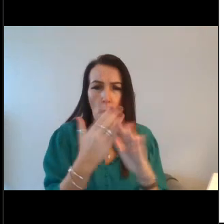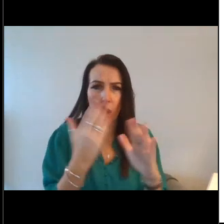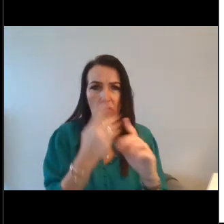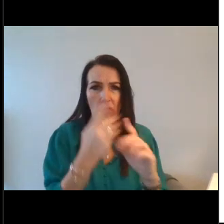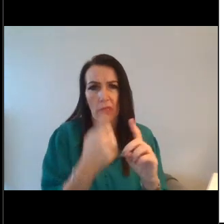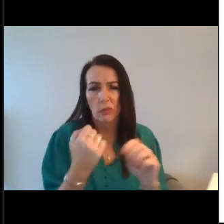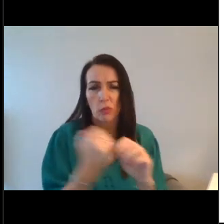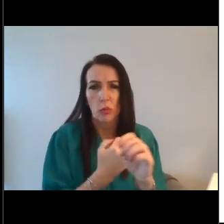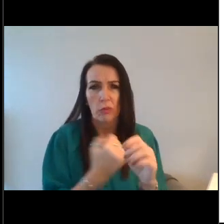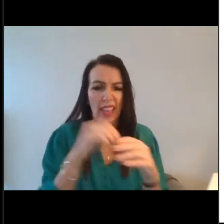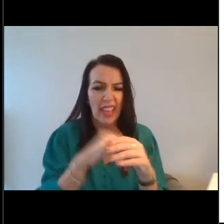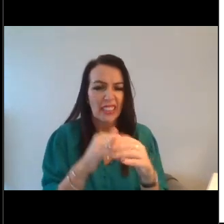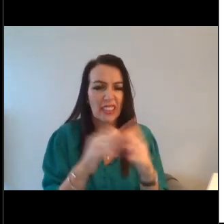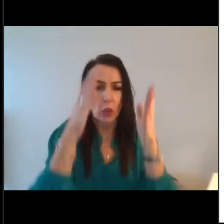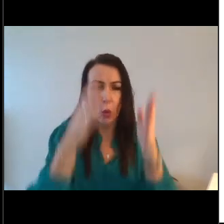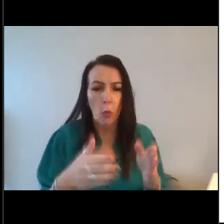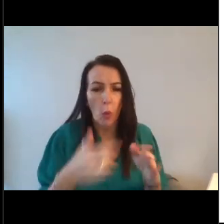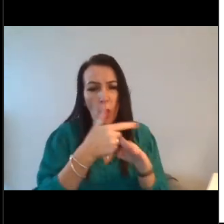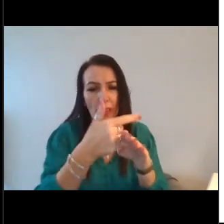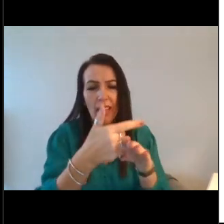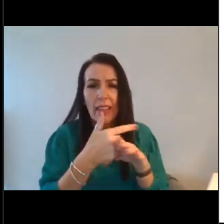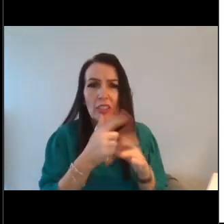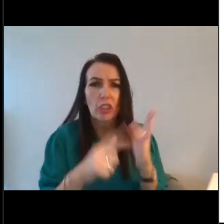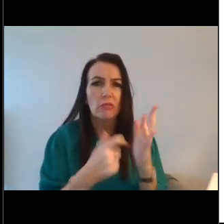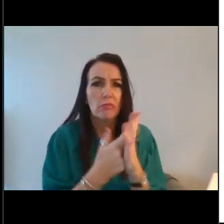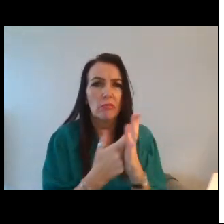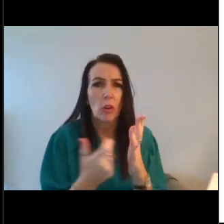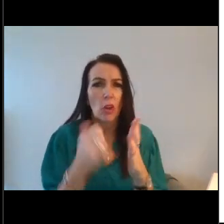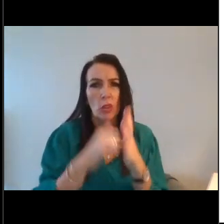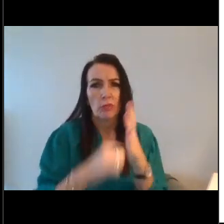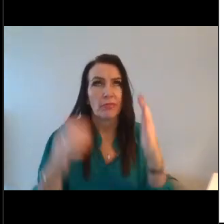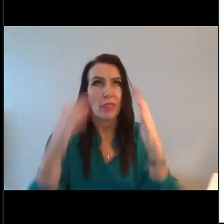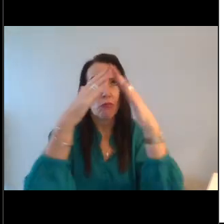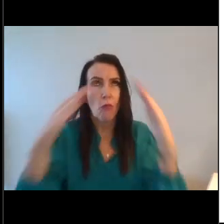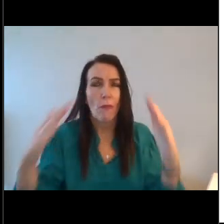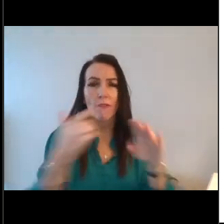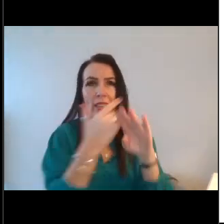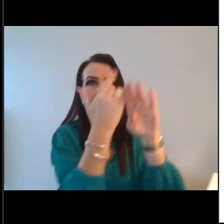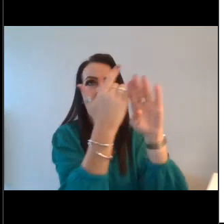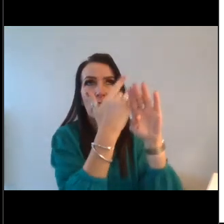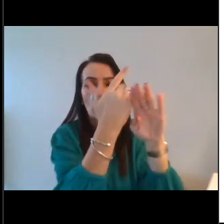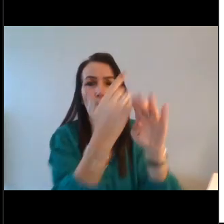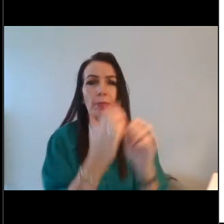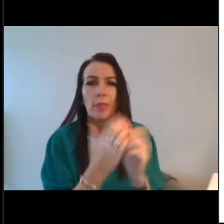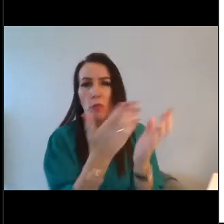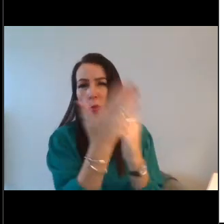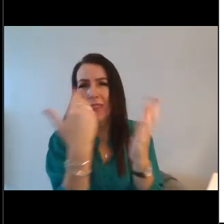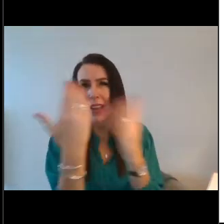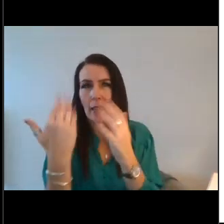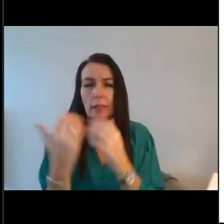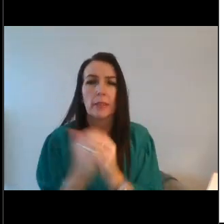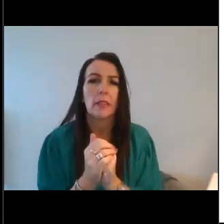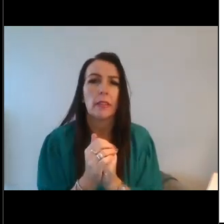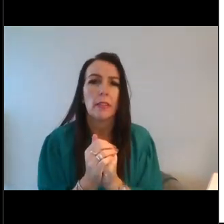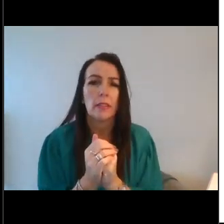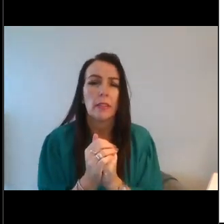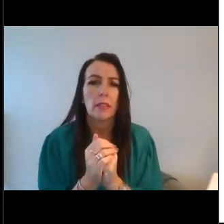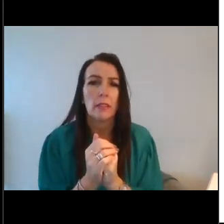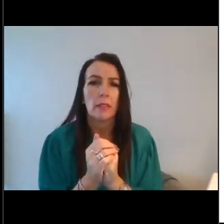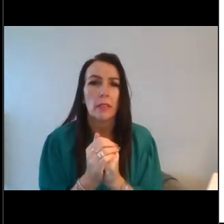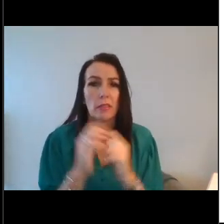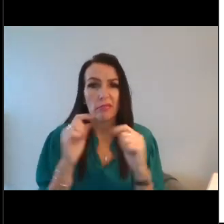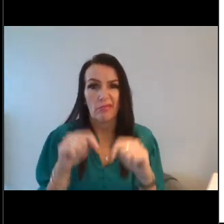example, internal wall insulation or room and roof insulation, this kind of thing. But that is always balanced, and I've been here